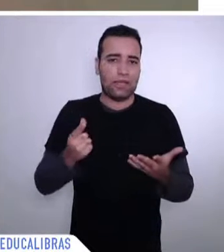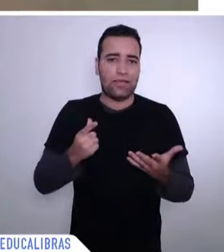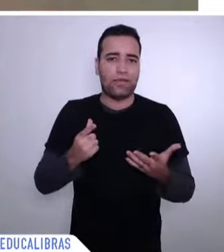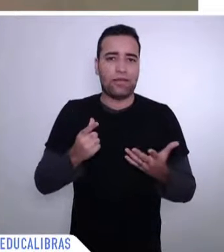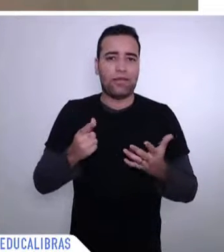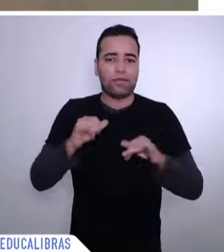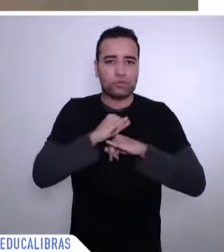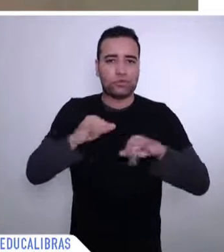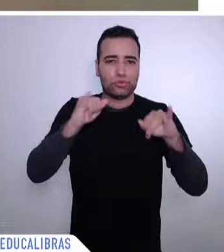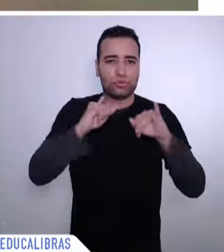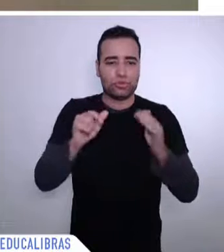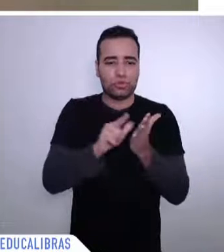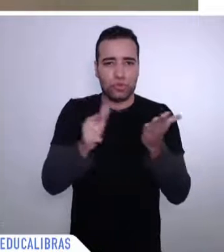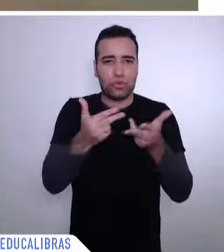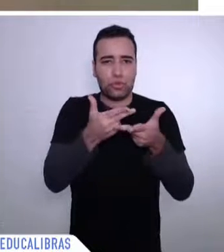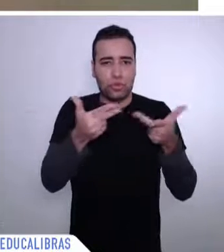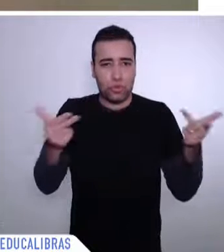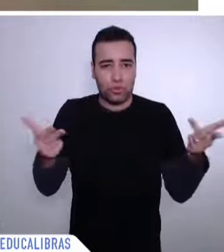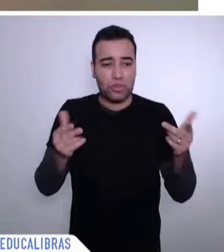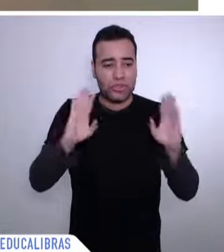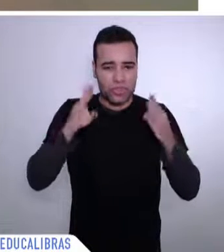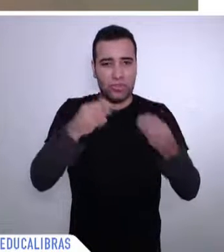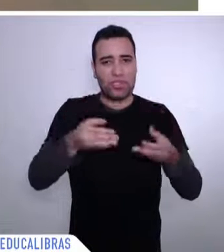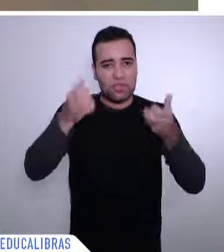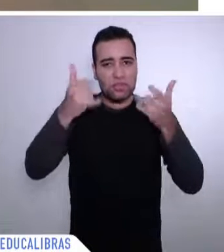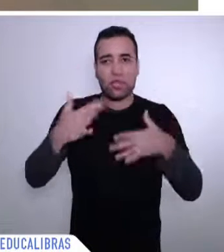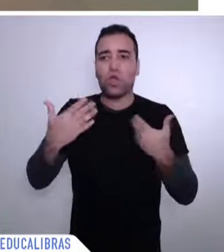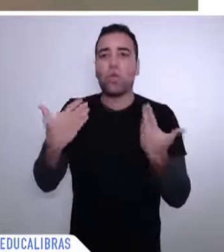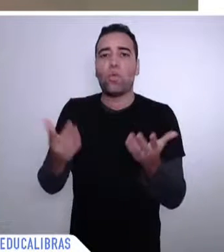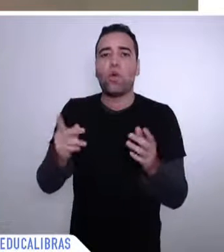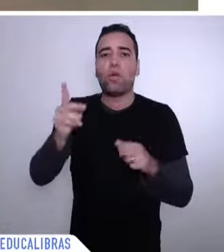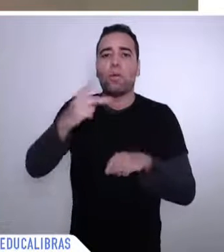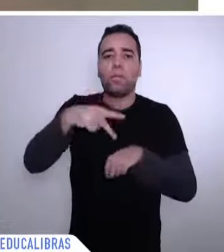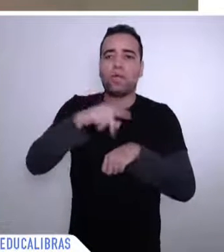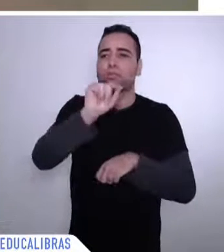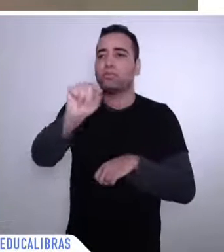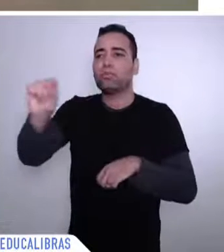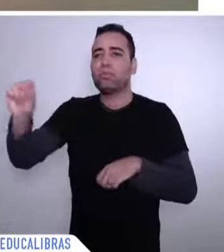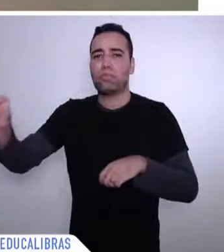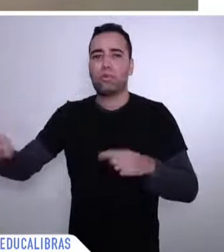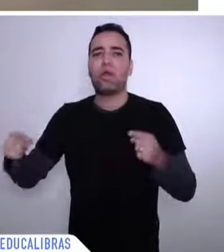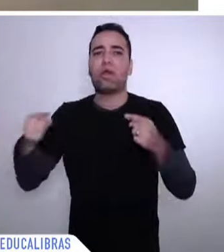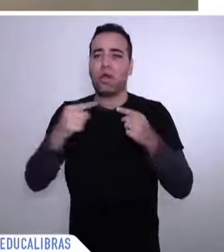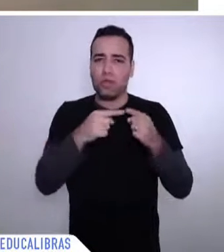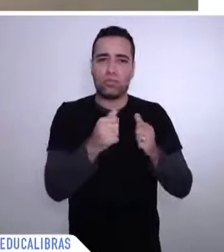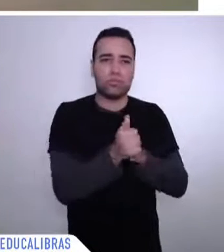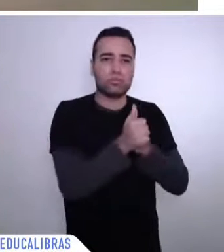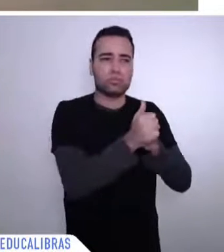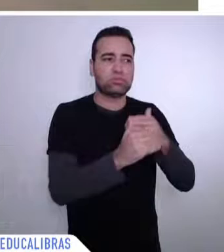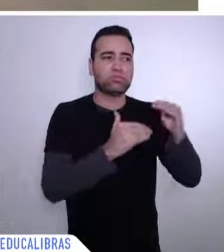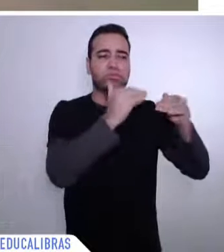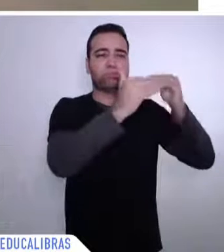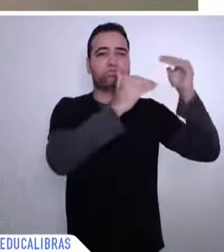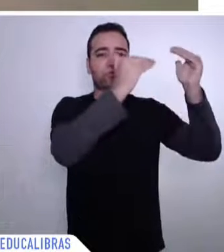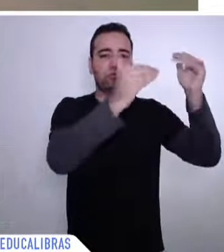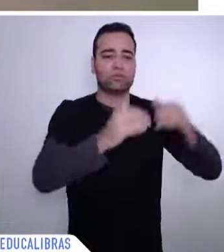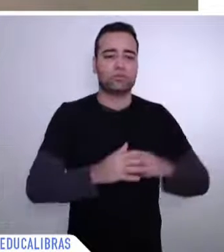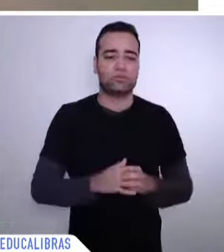has a much stronger impact on your test scores than in other